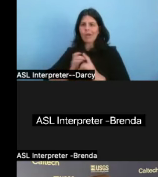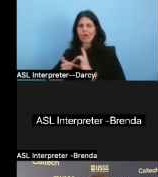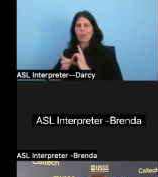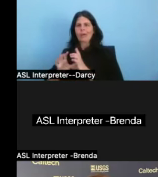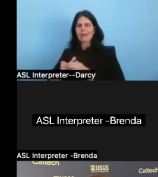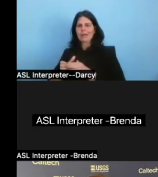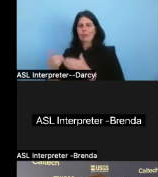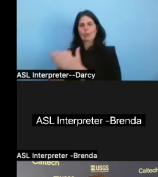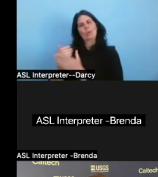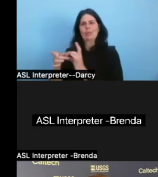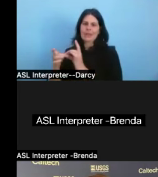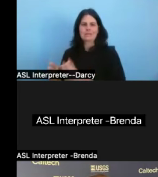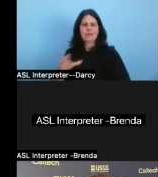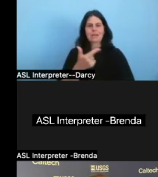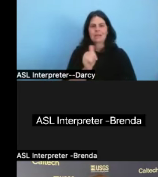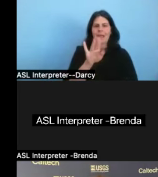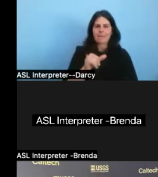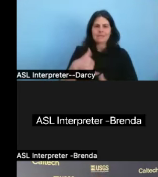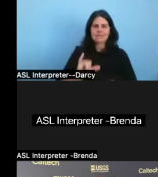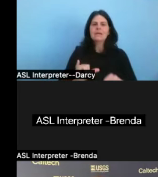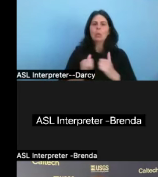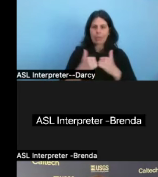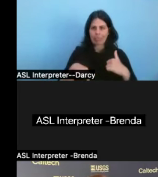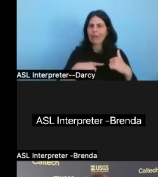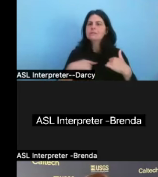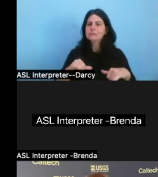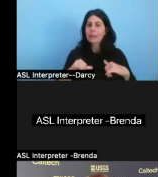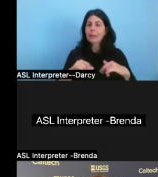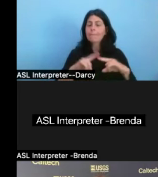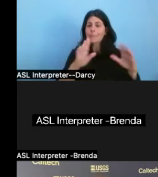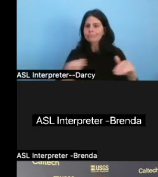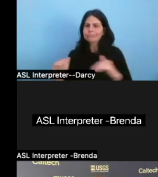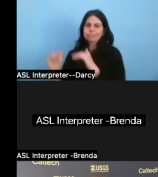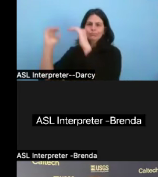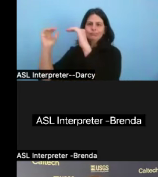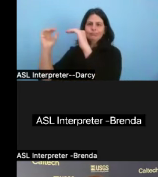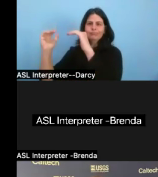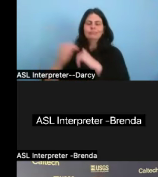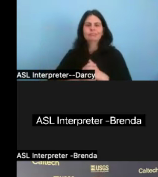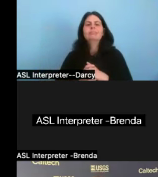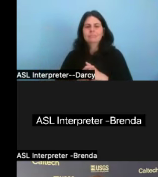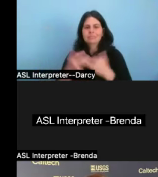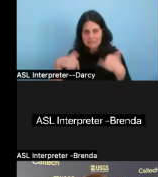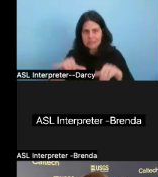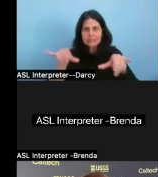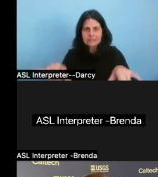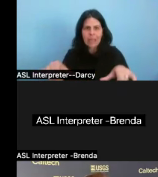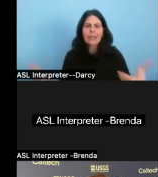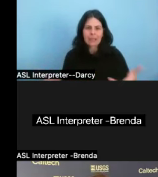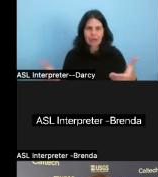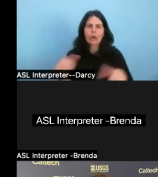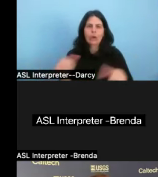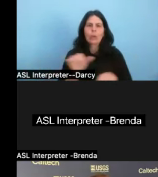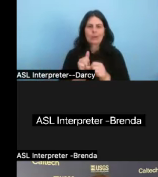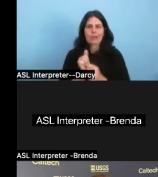liaison. Gabby is still staying with us, but she is moving on to higher things, but she still will be staying with us and working with